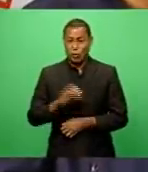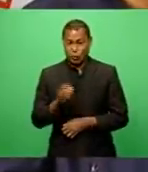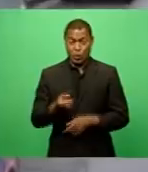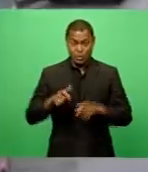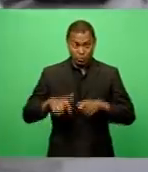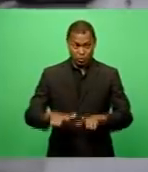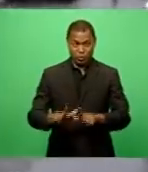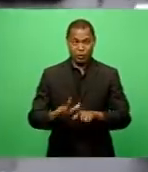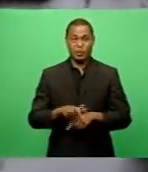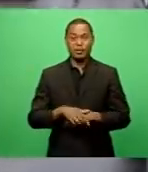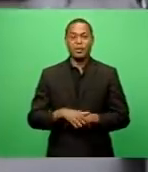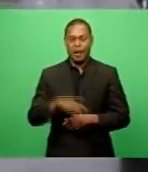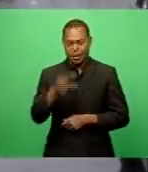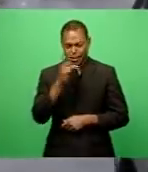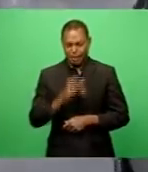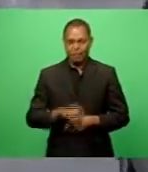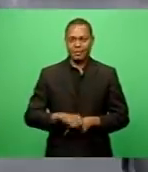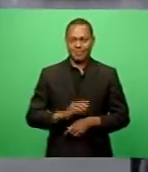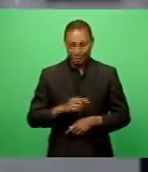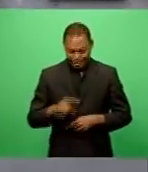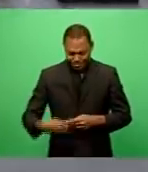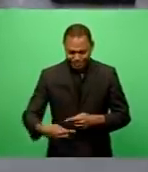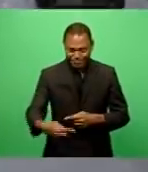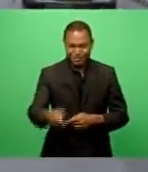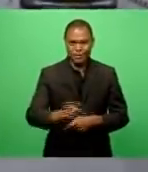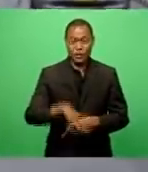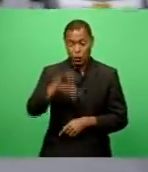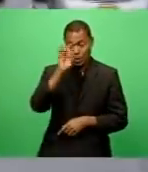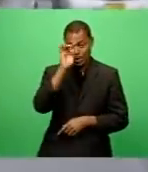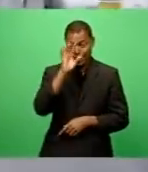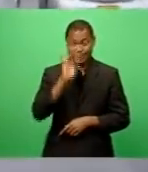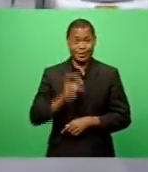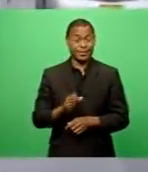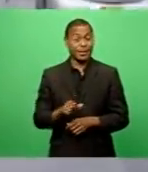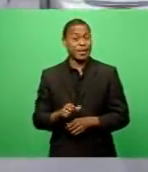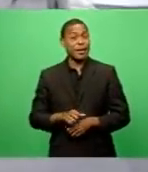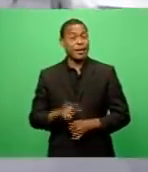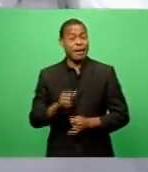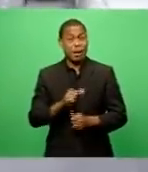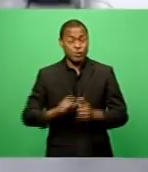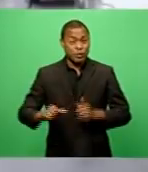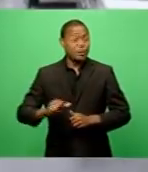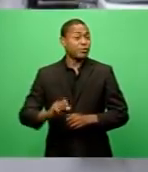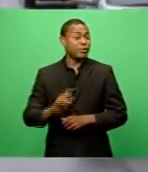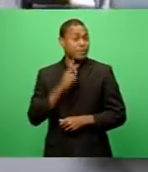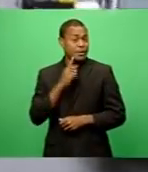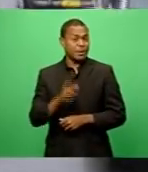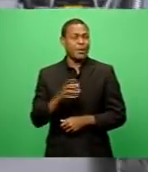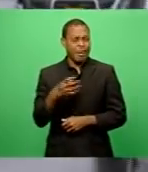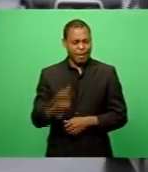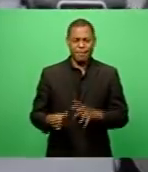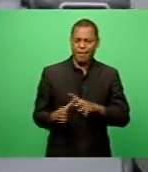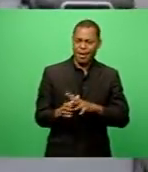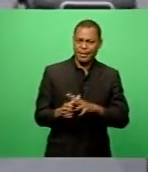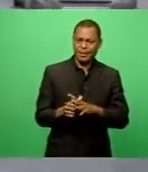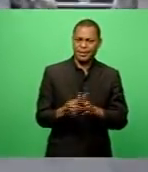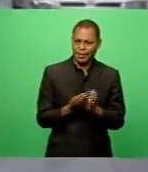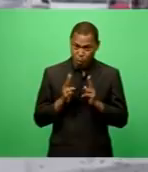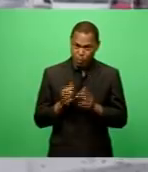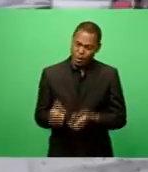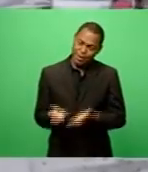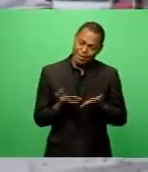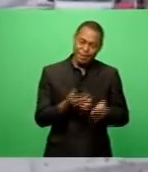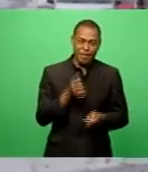operate. Fiji Taxi Association President earlier confirmed that the travelling public was able to access services once the curfew was lifted this